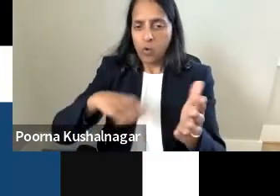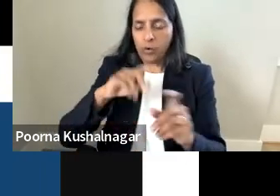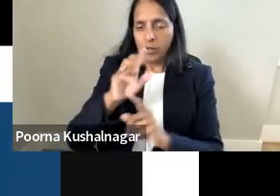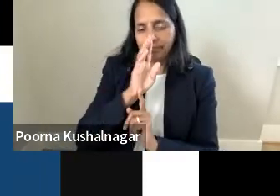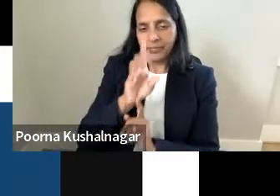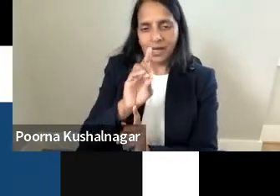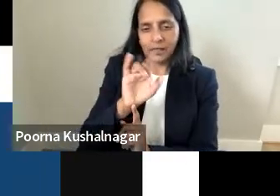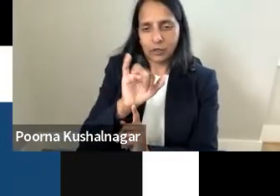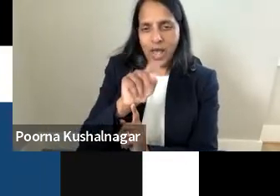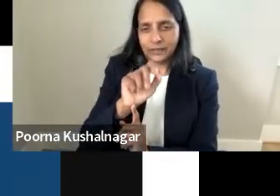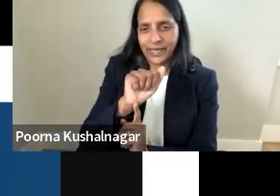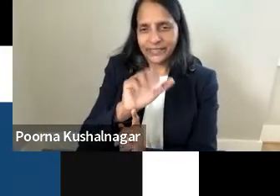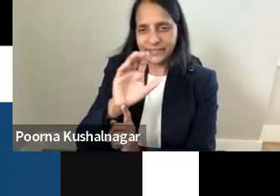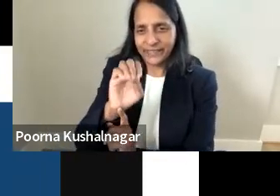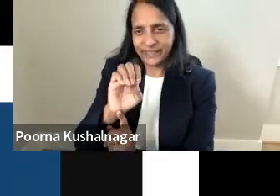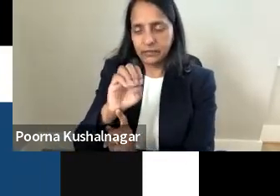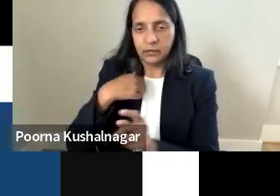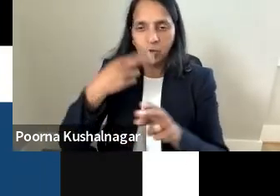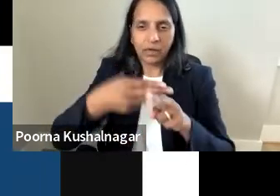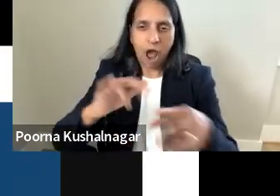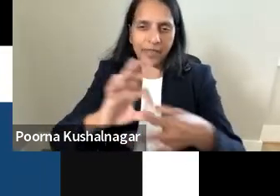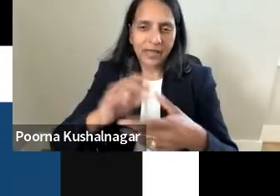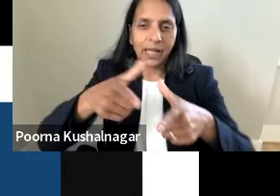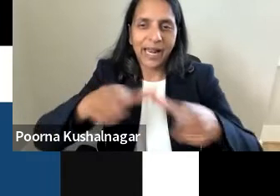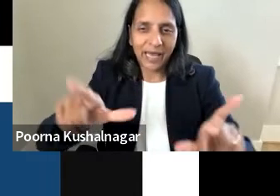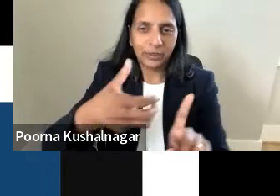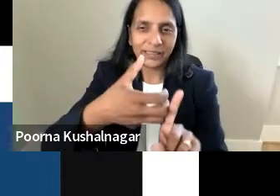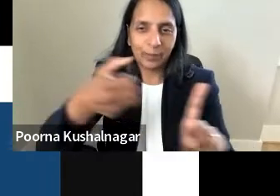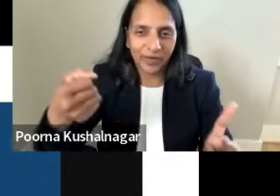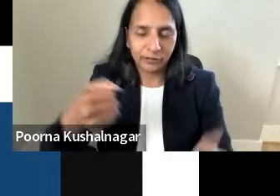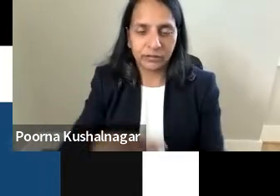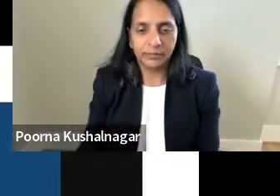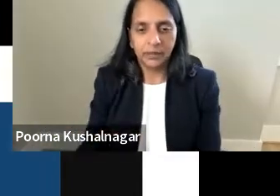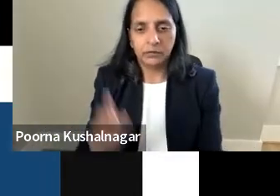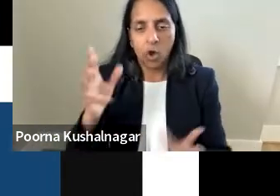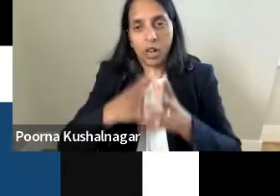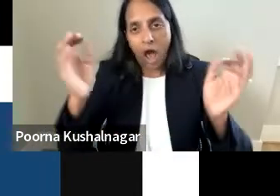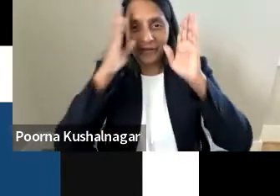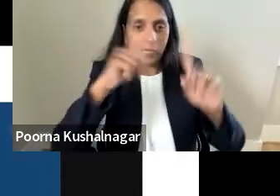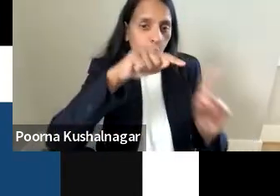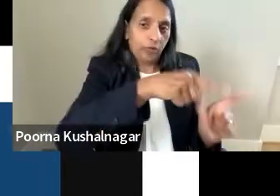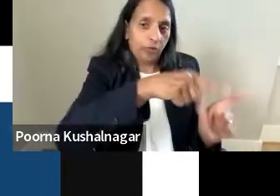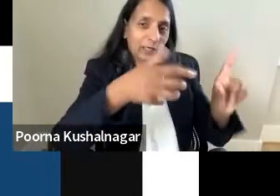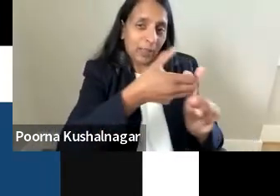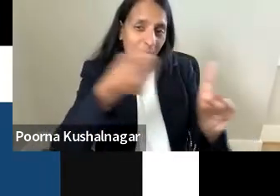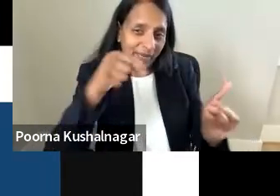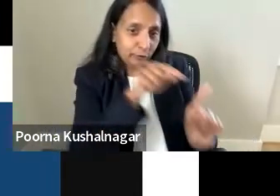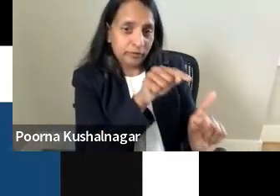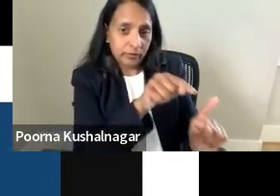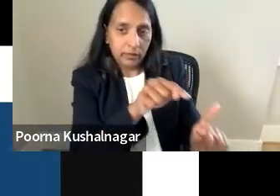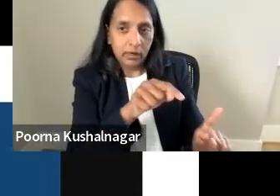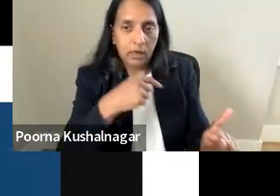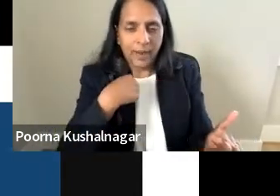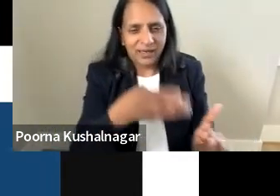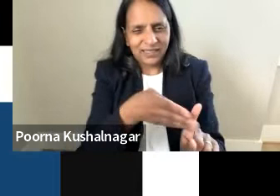And this is regards to what I was mentioning earlier. Direct ACCEs and how that ties into